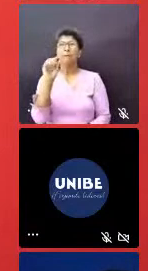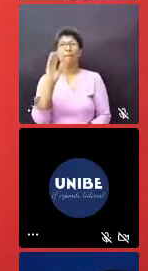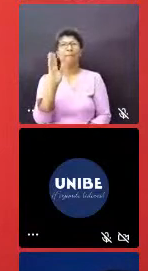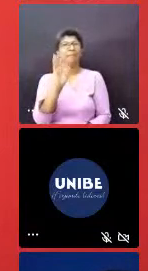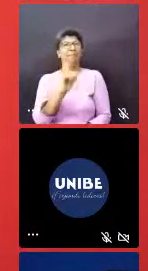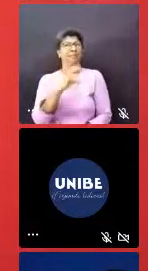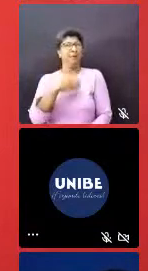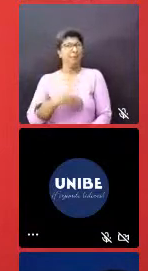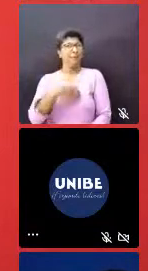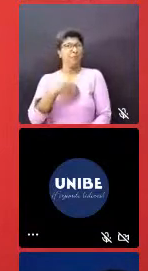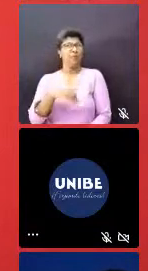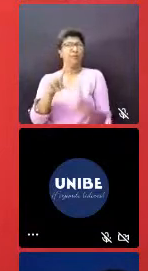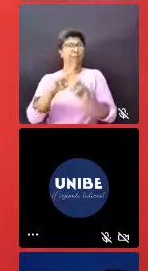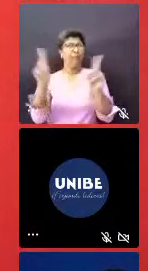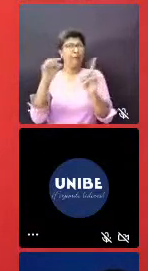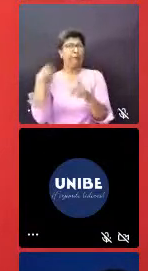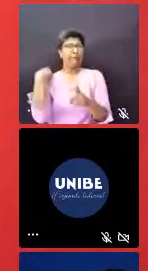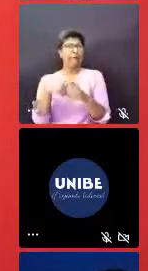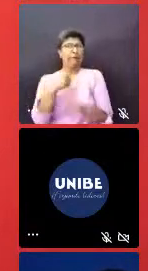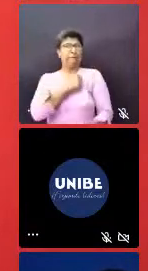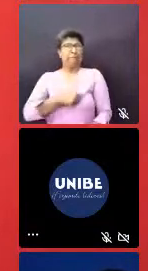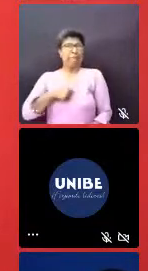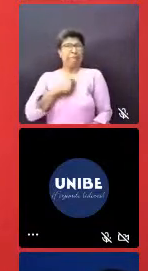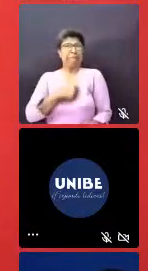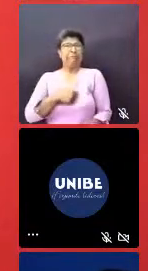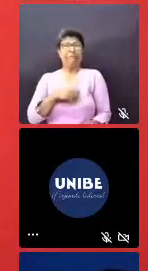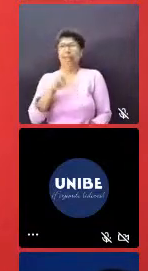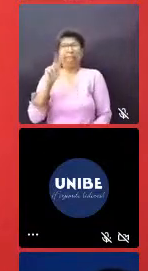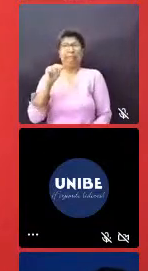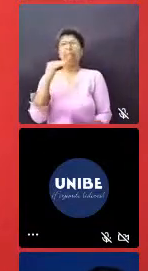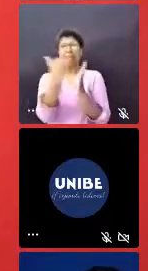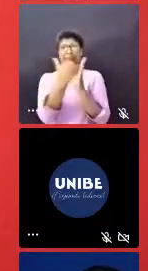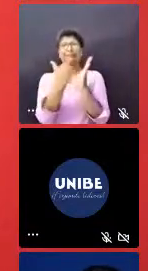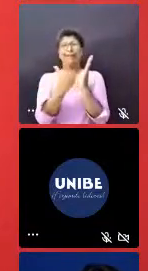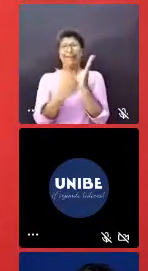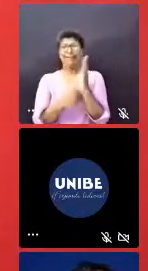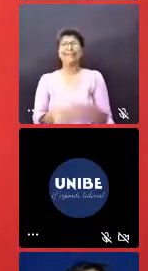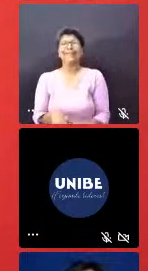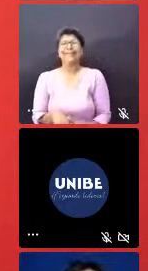Spanish, sorry, it's on the list.